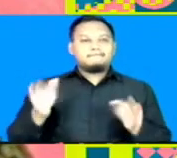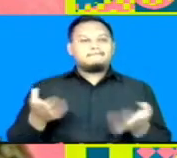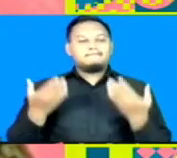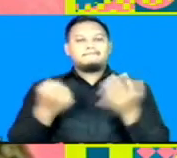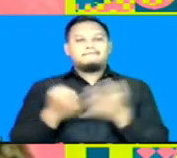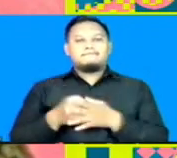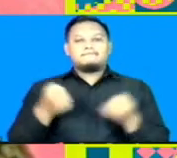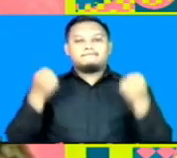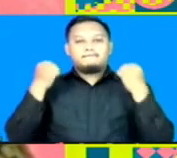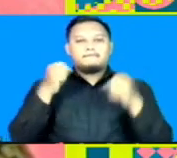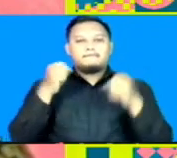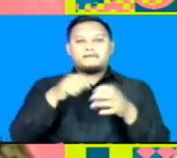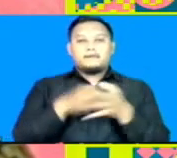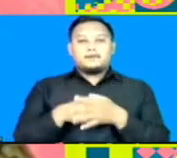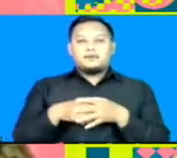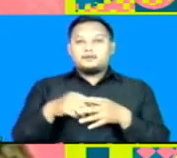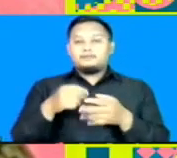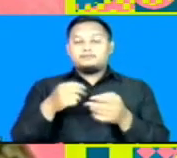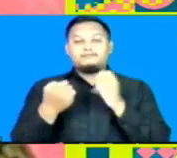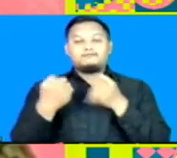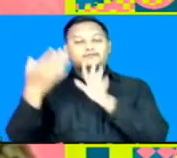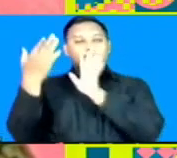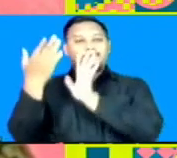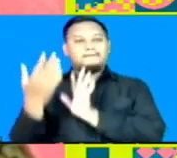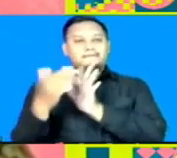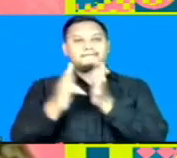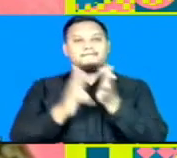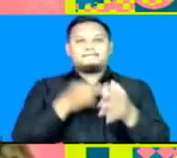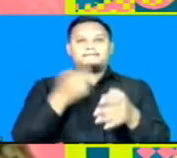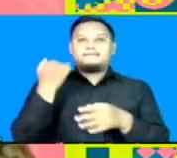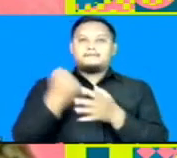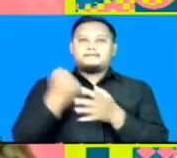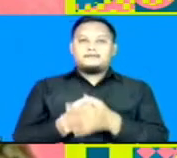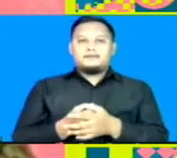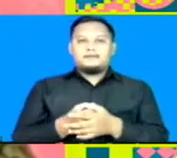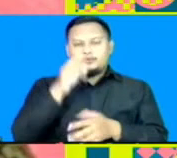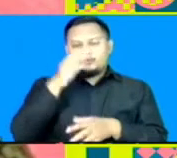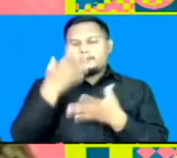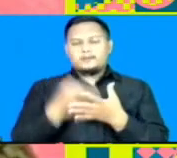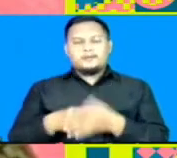our aspirations to recover stronger with long-term stability and